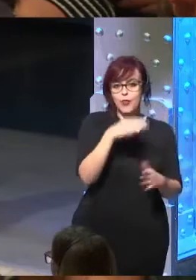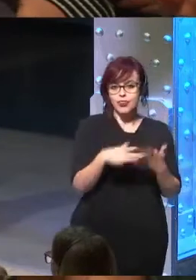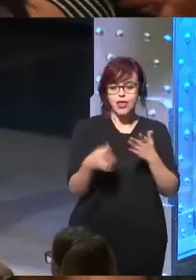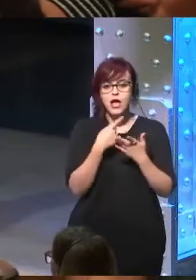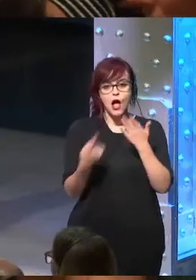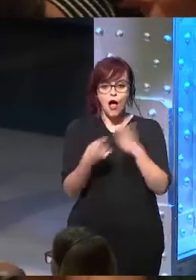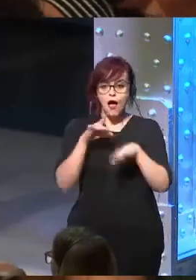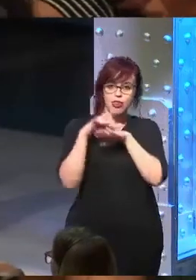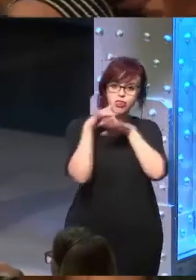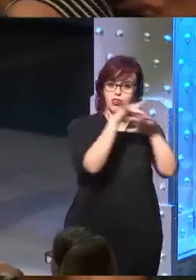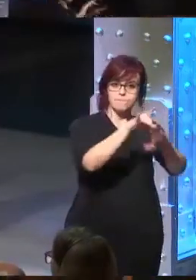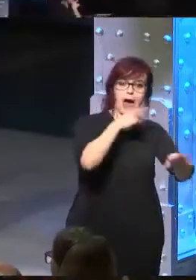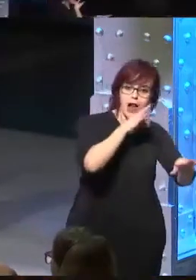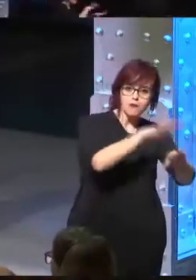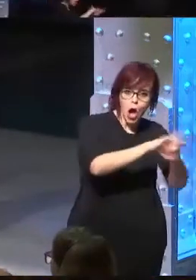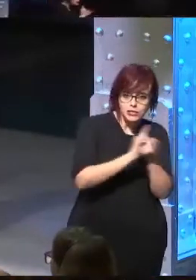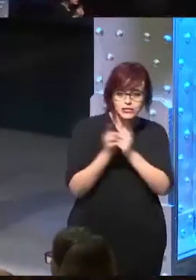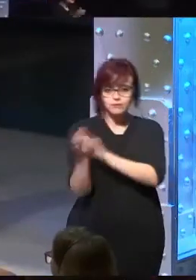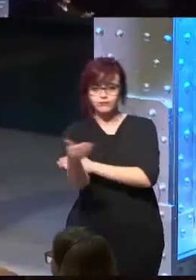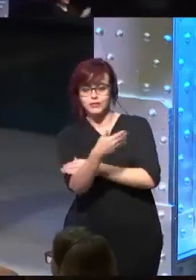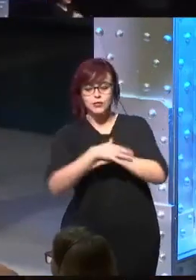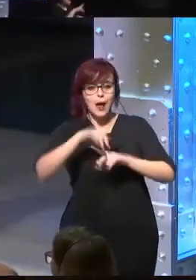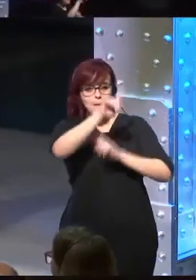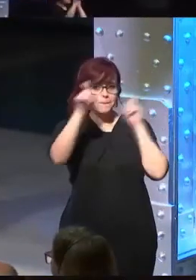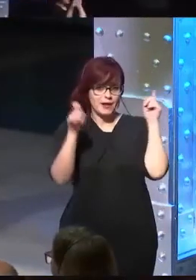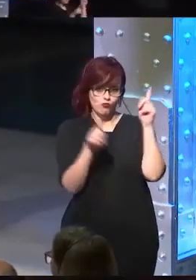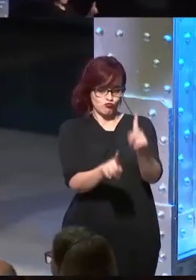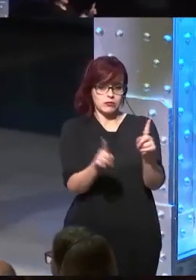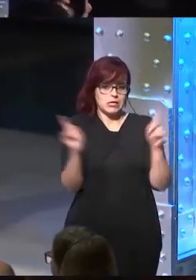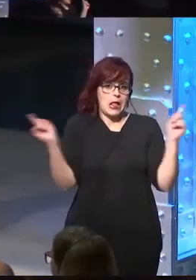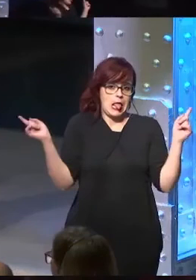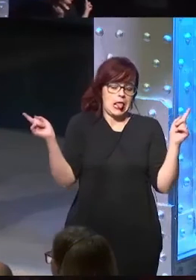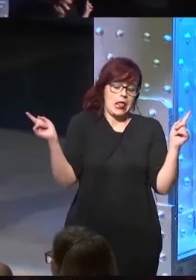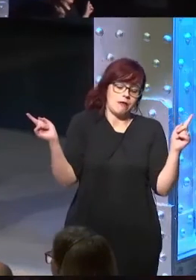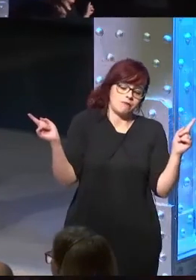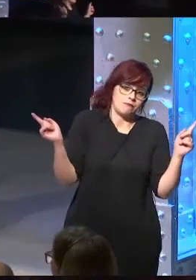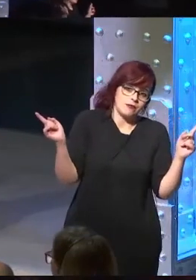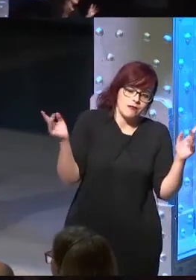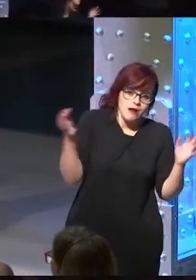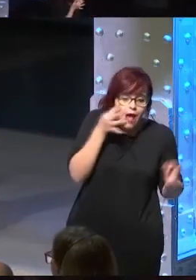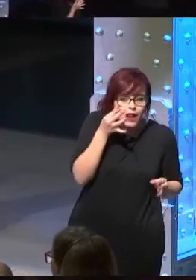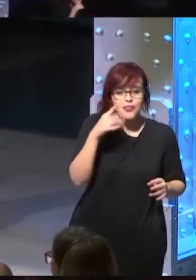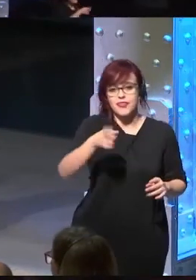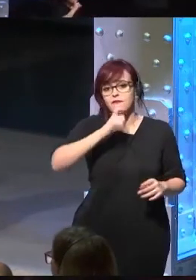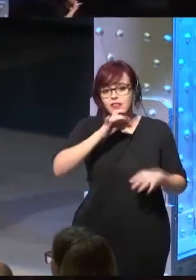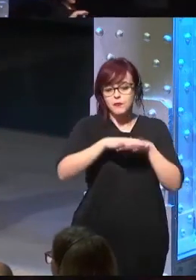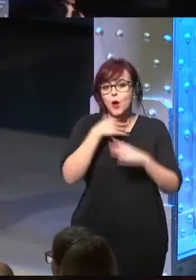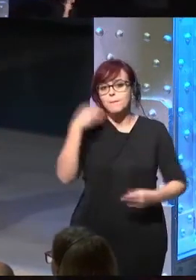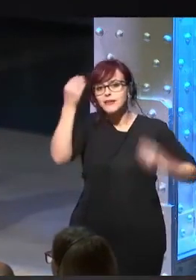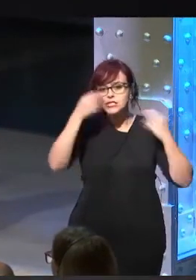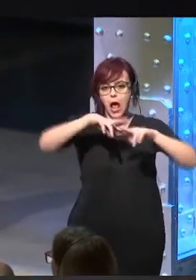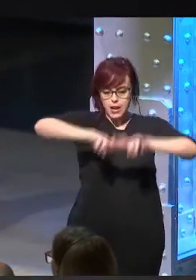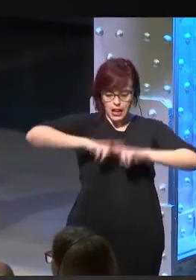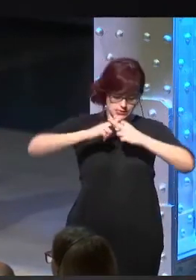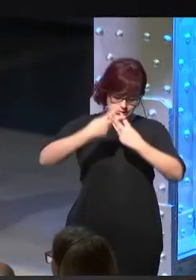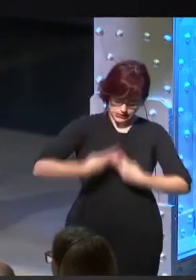and as I said just now, one's very bad at analysing one's own autobiography, and one's not